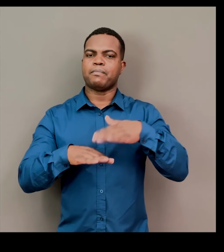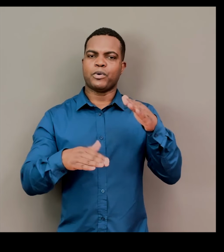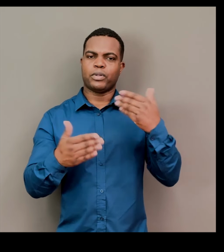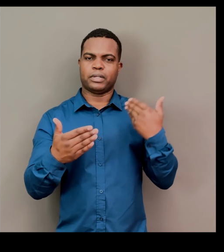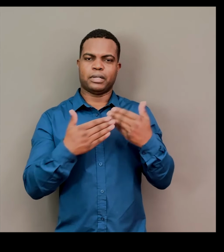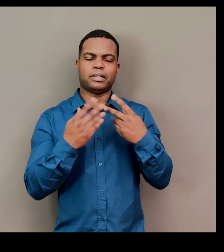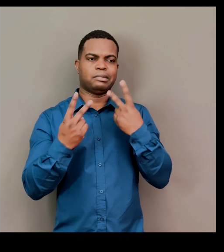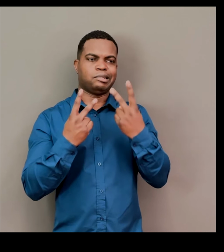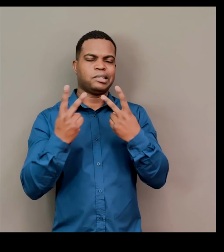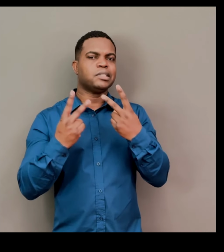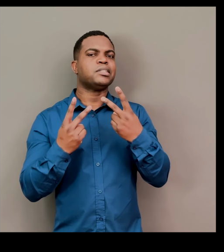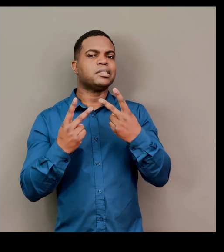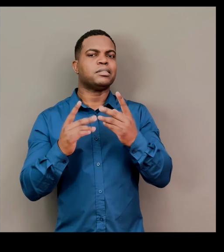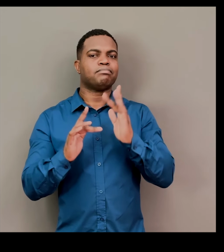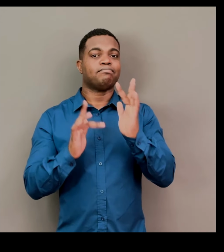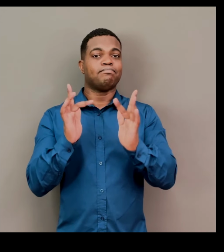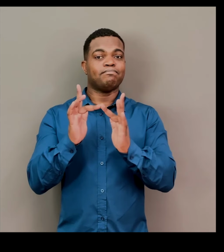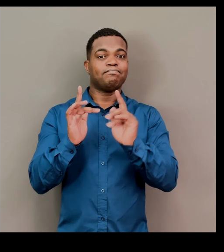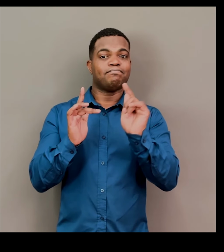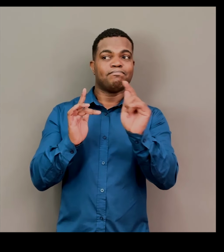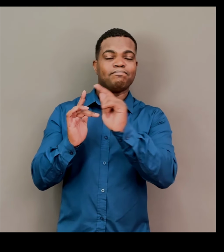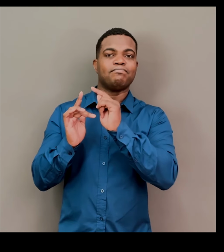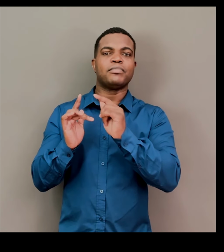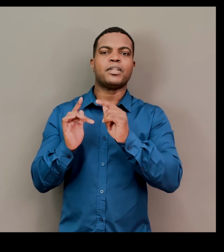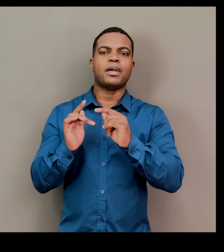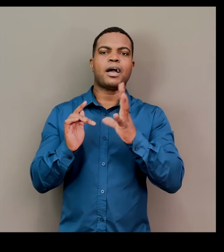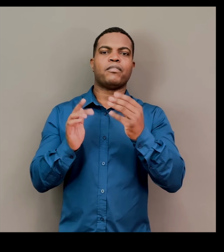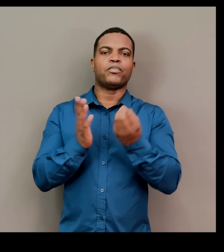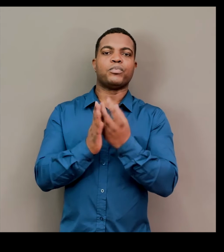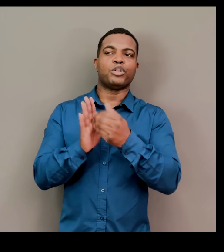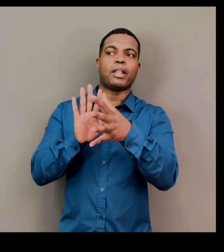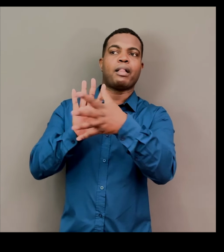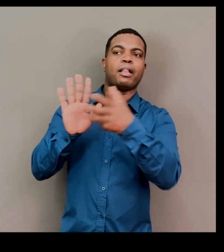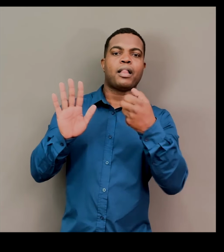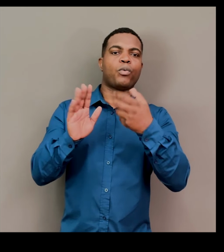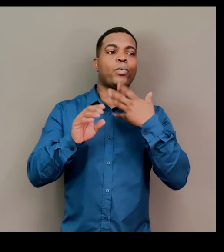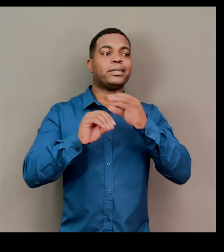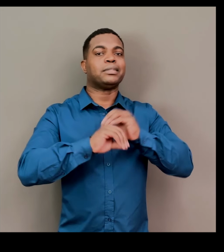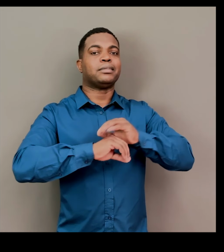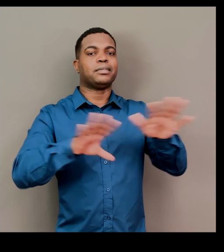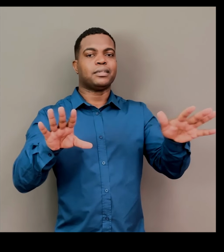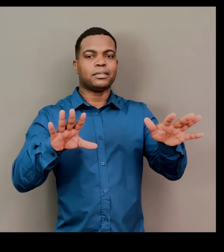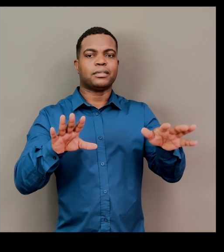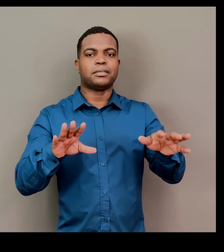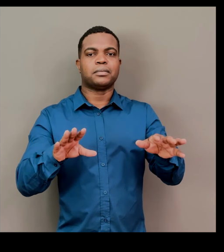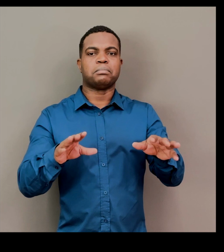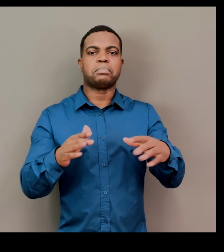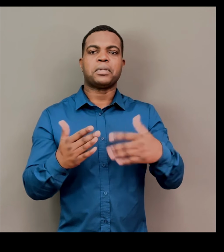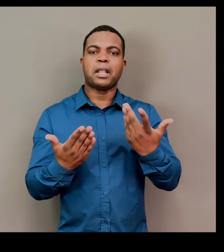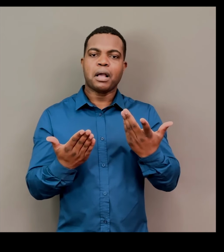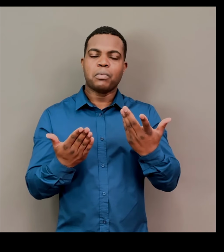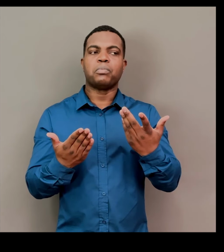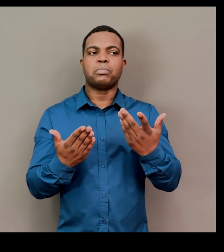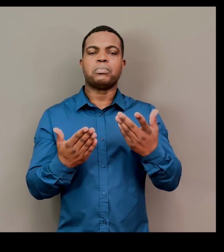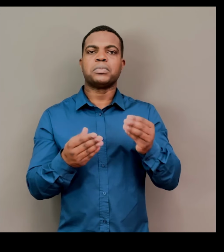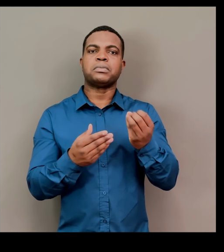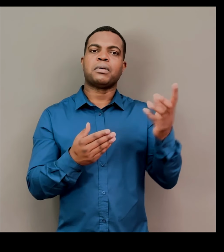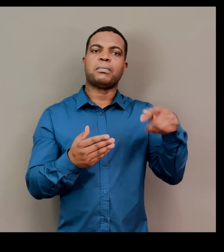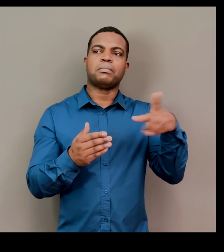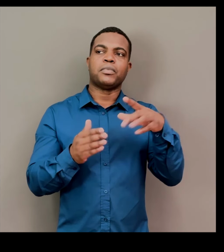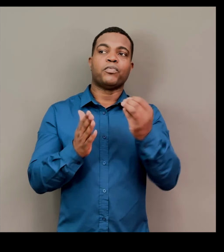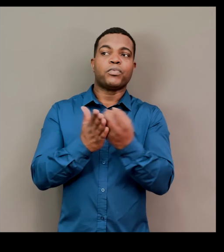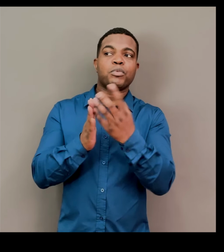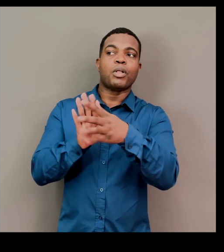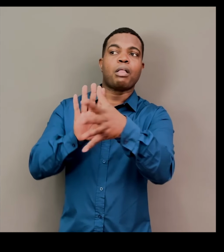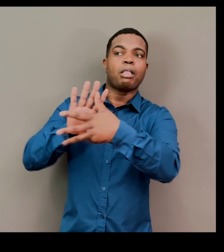sites have become targets for hackers who want to leak your information in data breaches, and even sell it on the dark